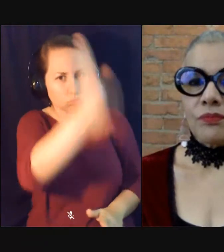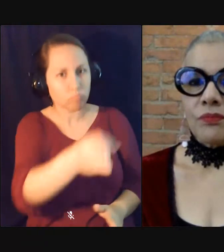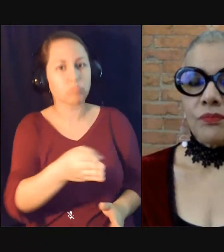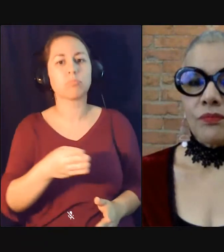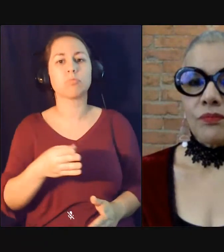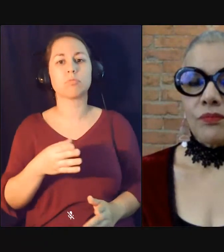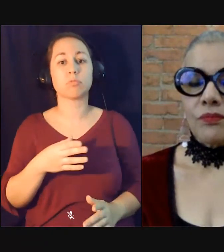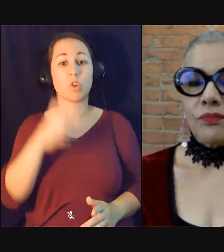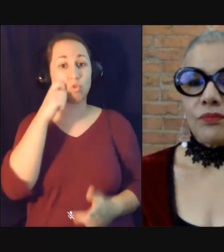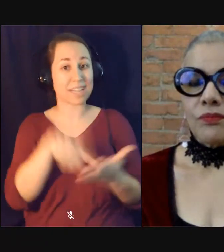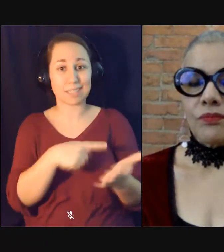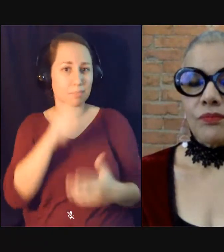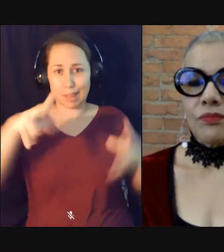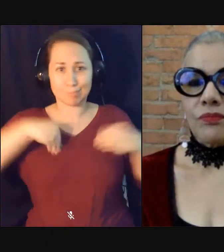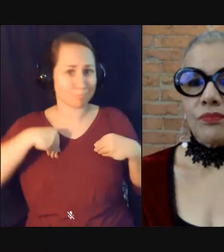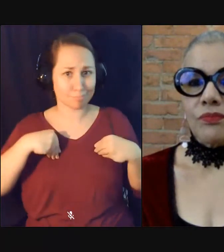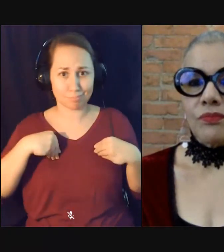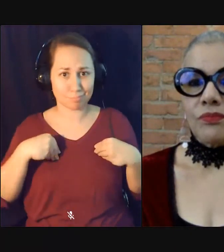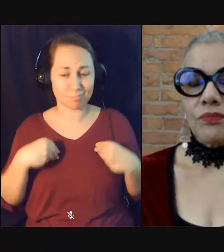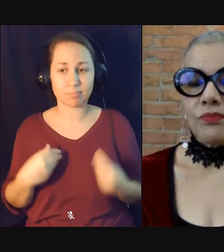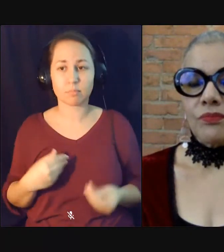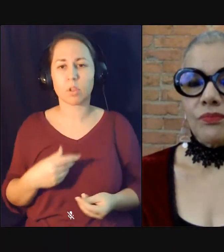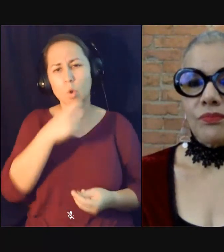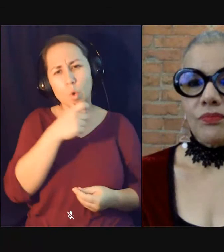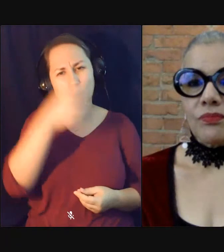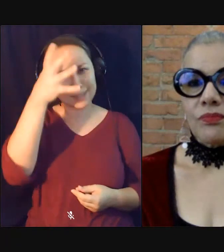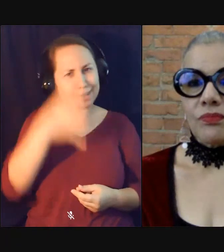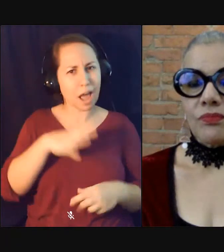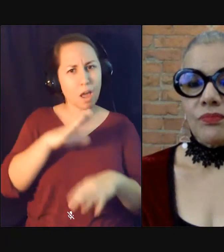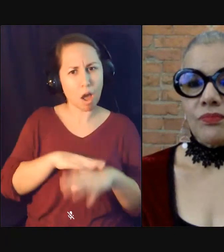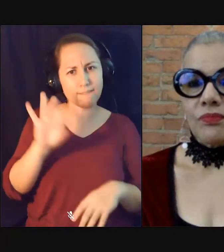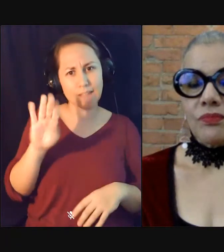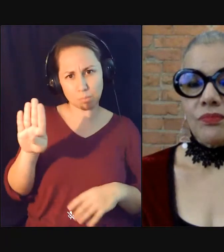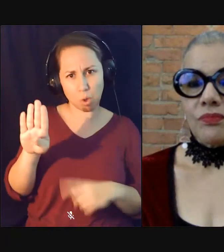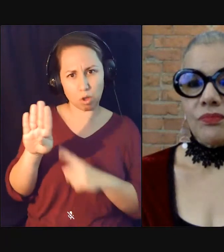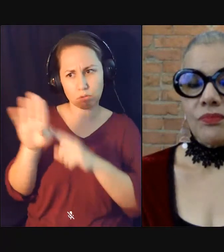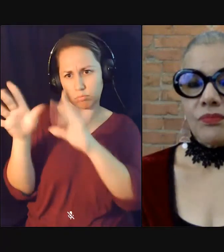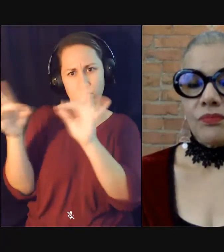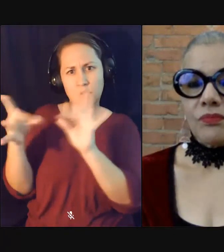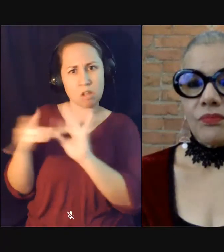to, okay, who's that guy on your Facebook feed wilding out, maybe posting some racist stuff?